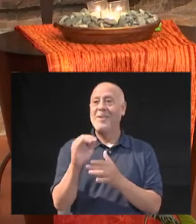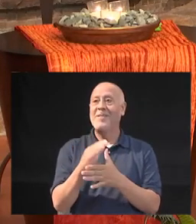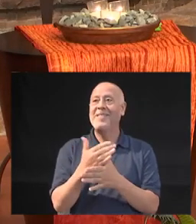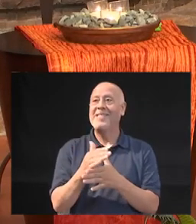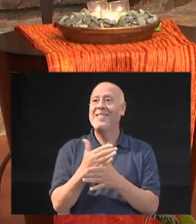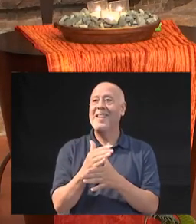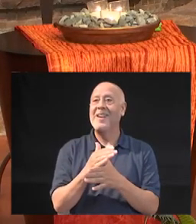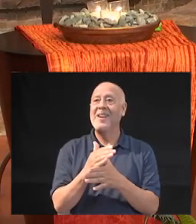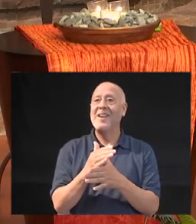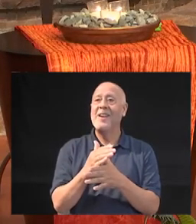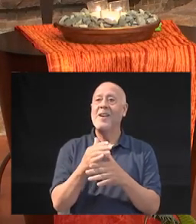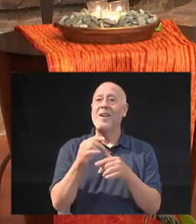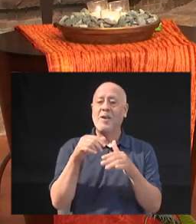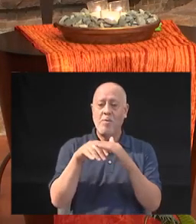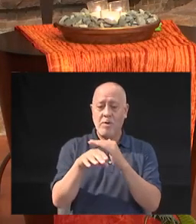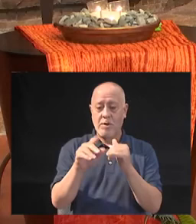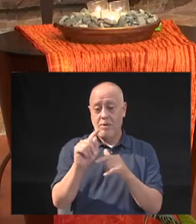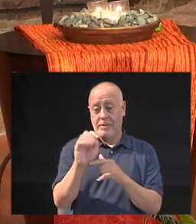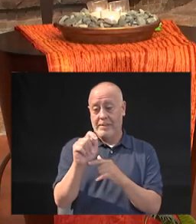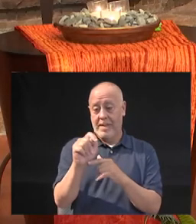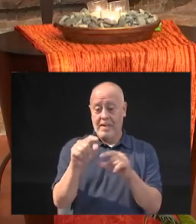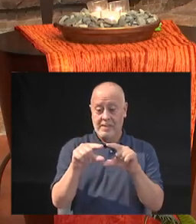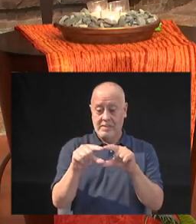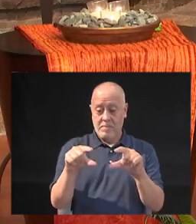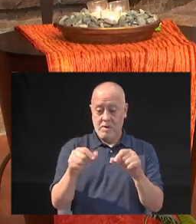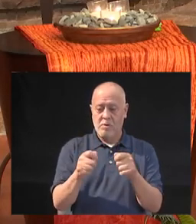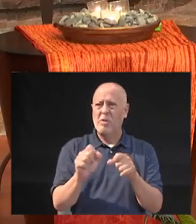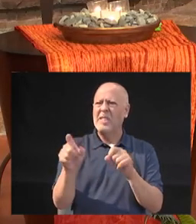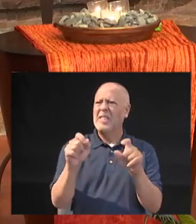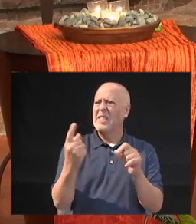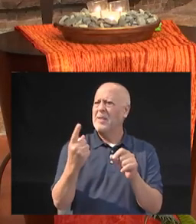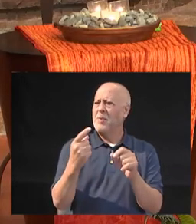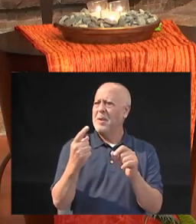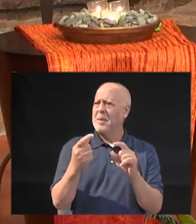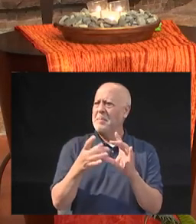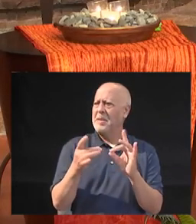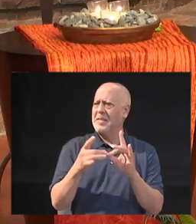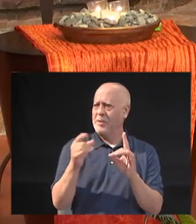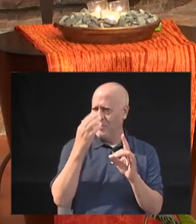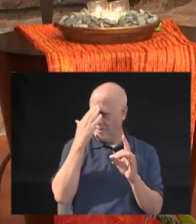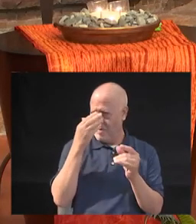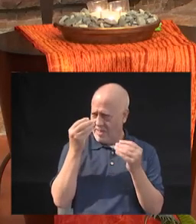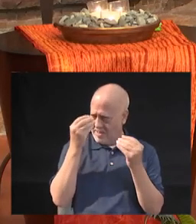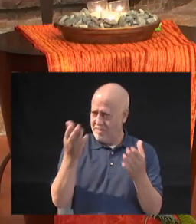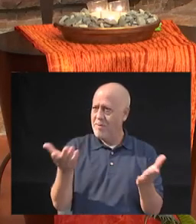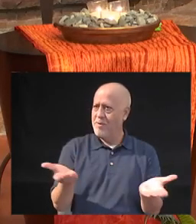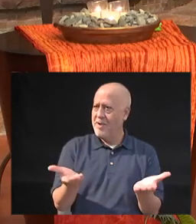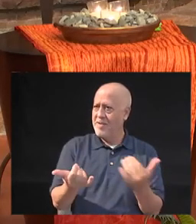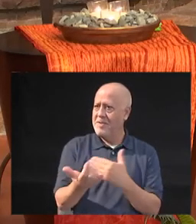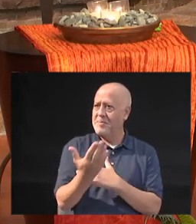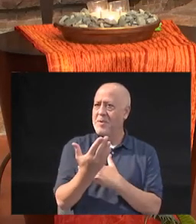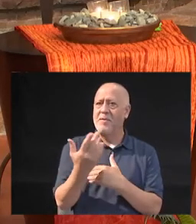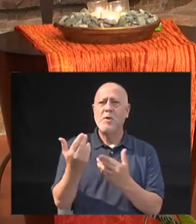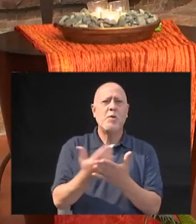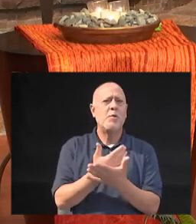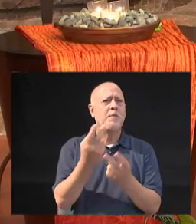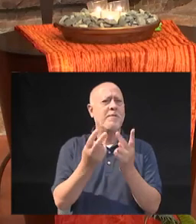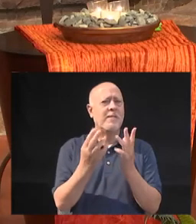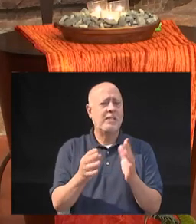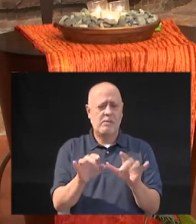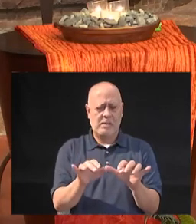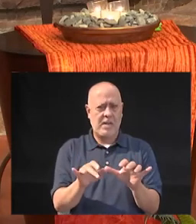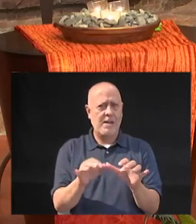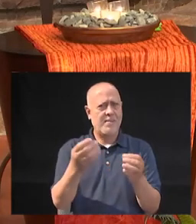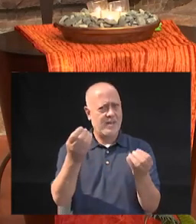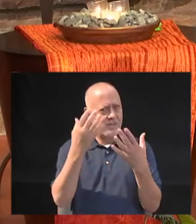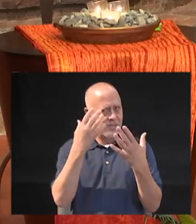your text box or maybe send somebody a message that you know. Let them know that you're here this morning, especially if you're a new visitor. Type in